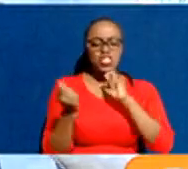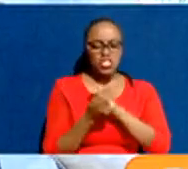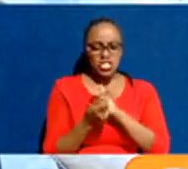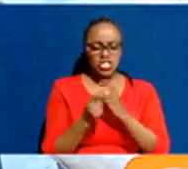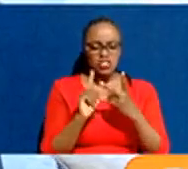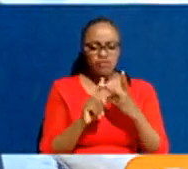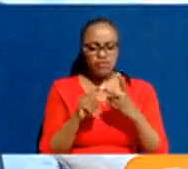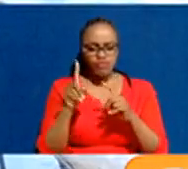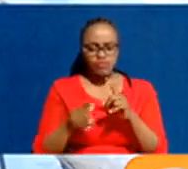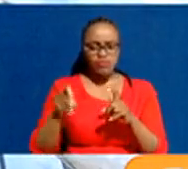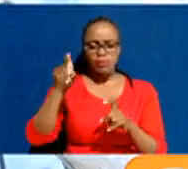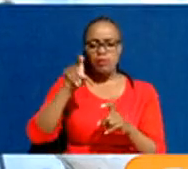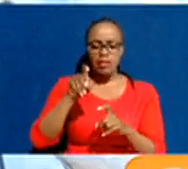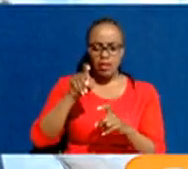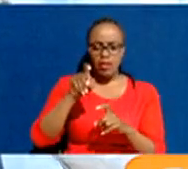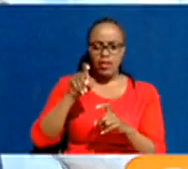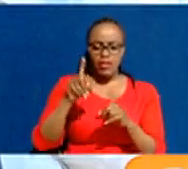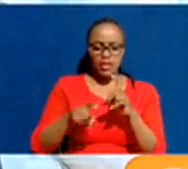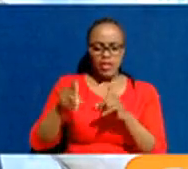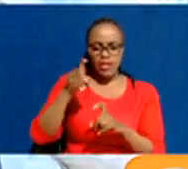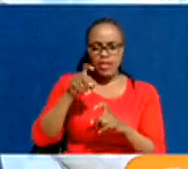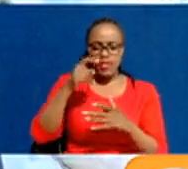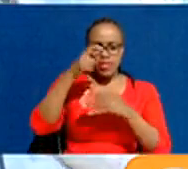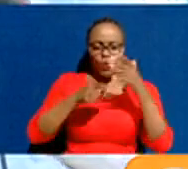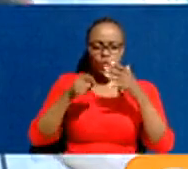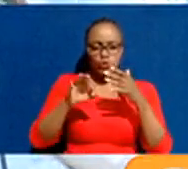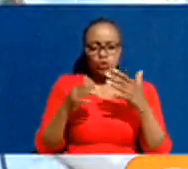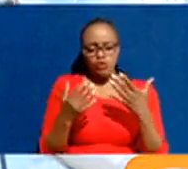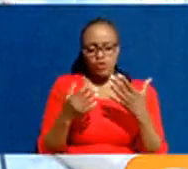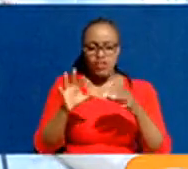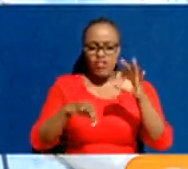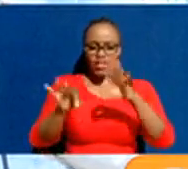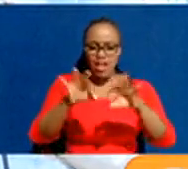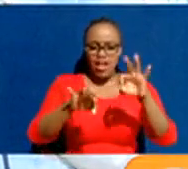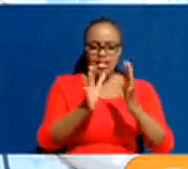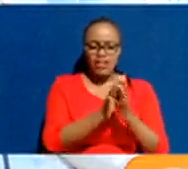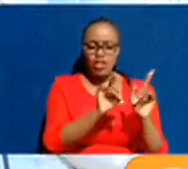the increase in cost of inputs like fertilizer and